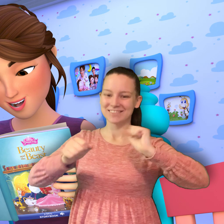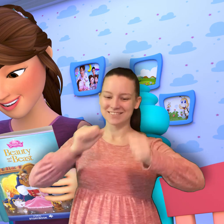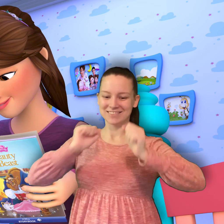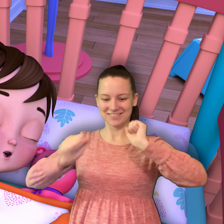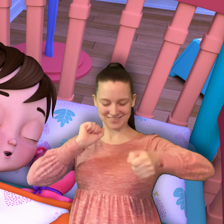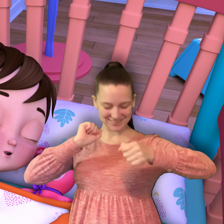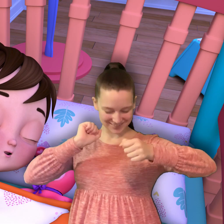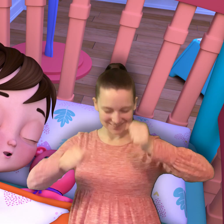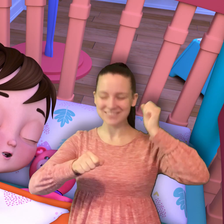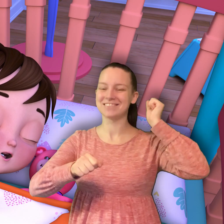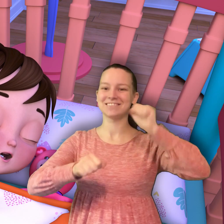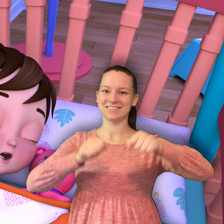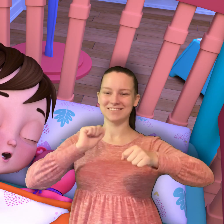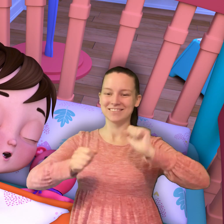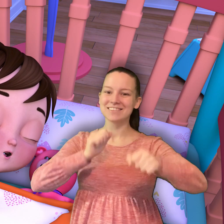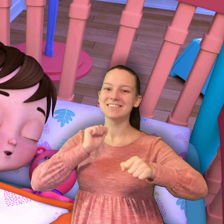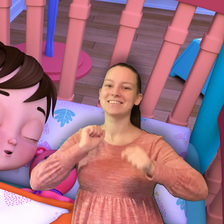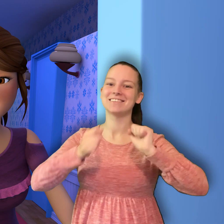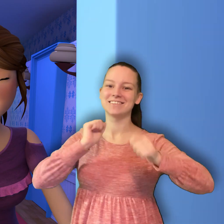thank you